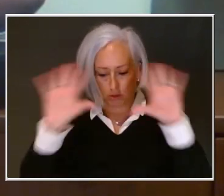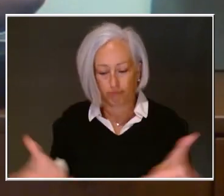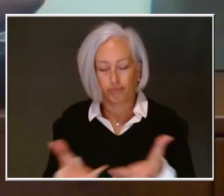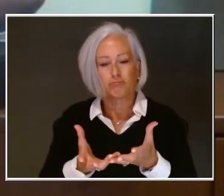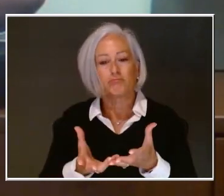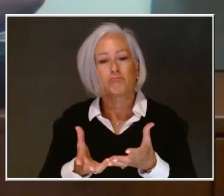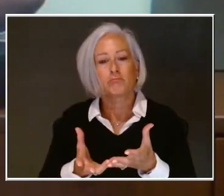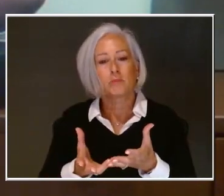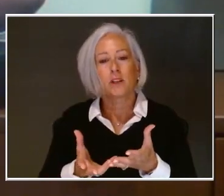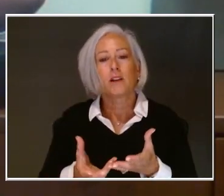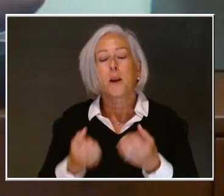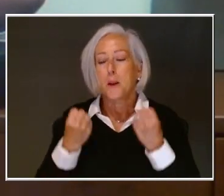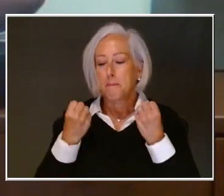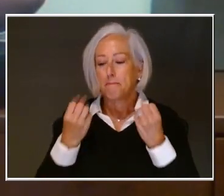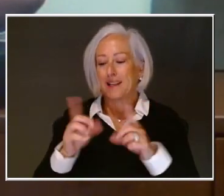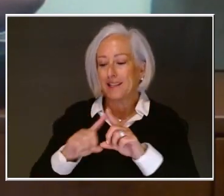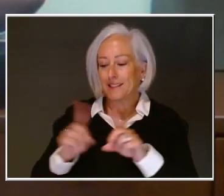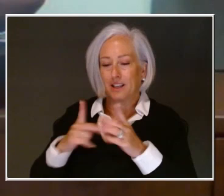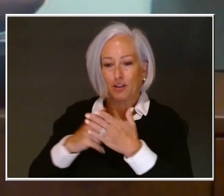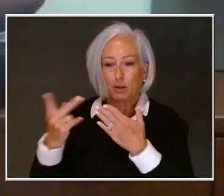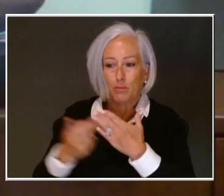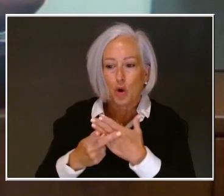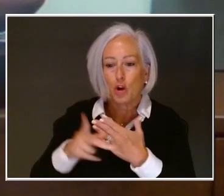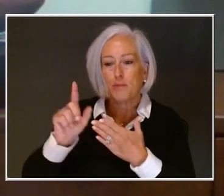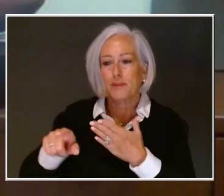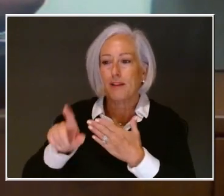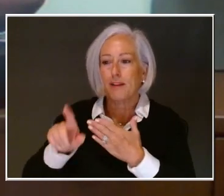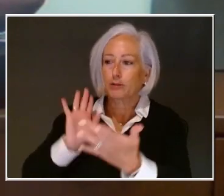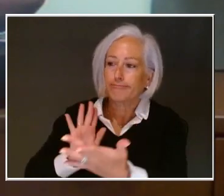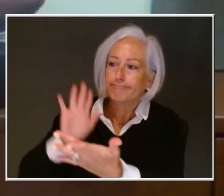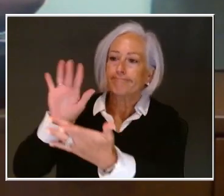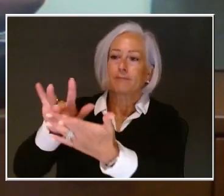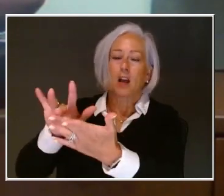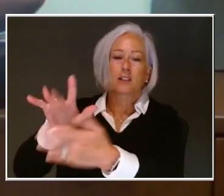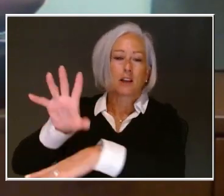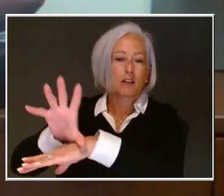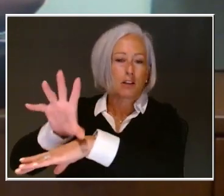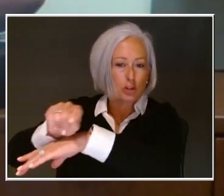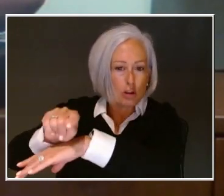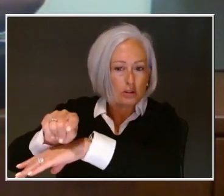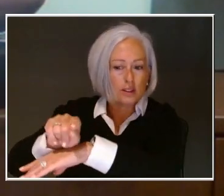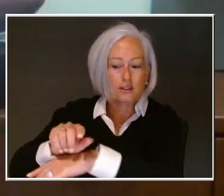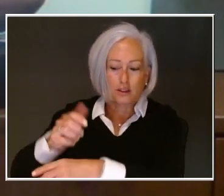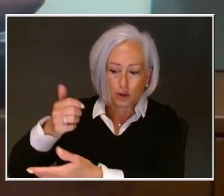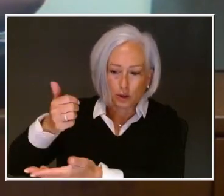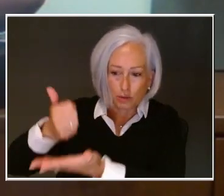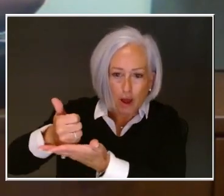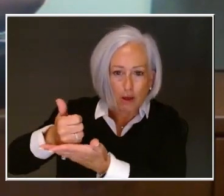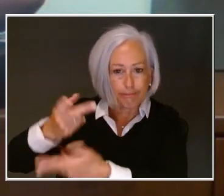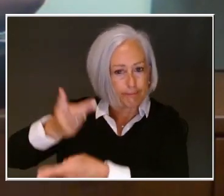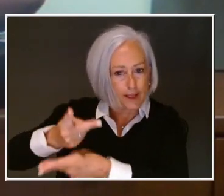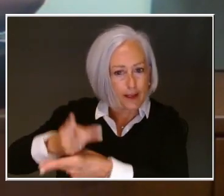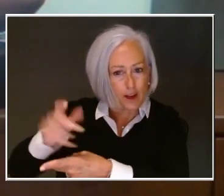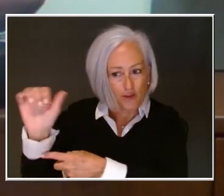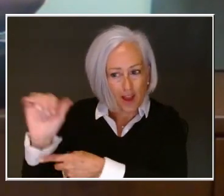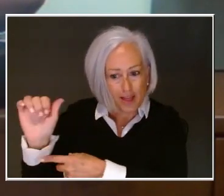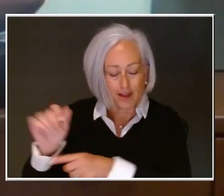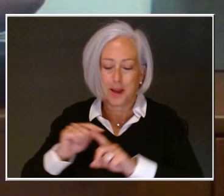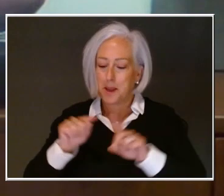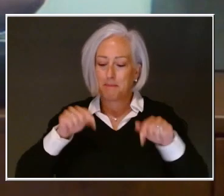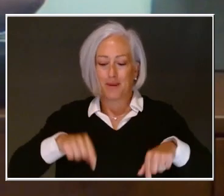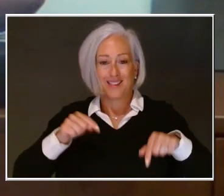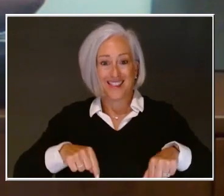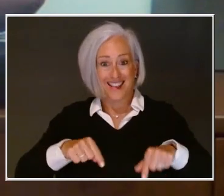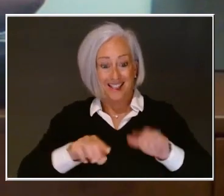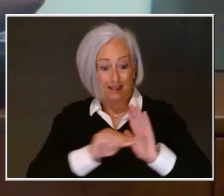you may consult out, or you may have different groups participating in the care of the athlete. But in this model, we've got oversight